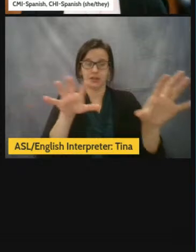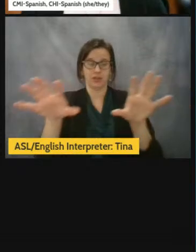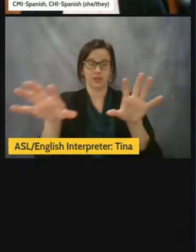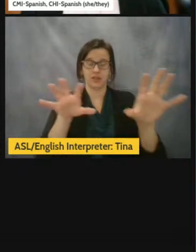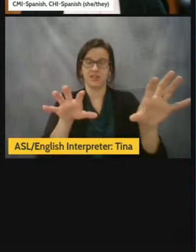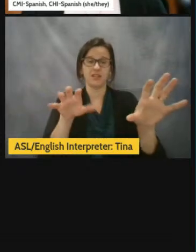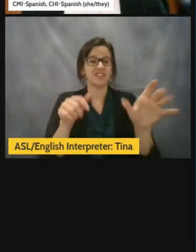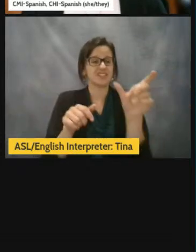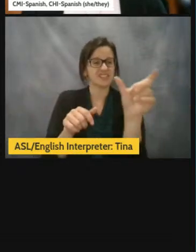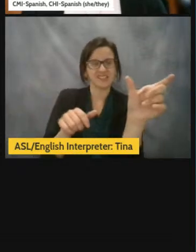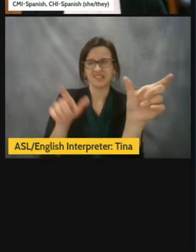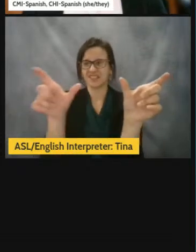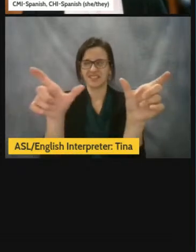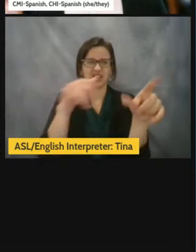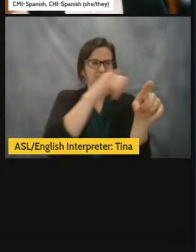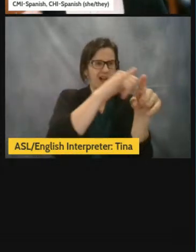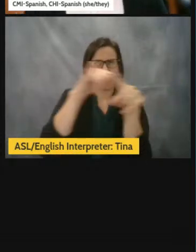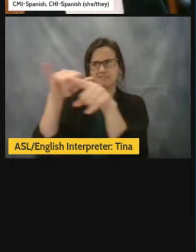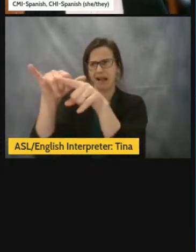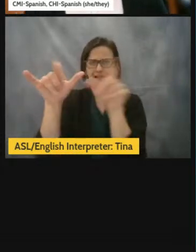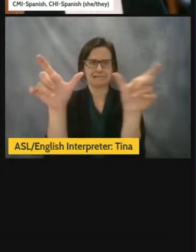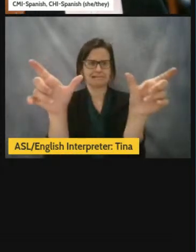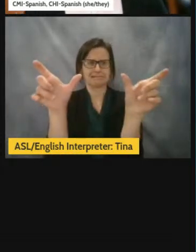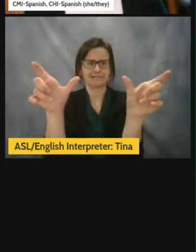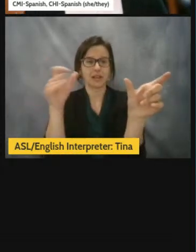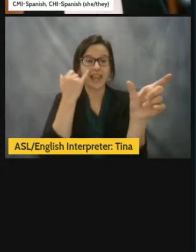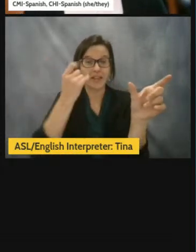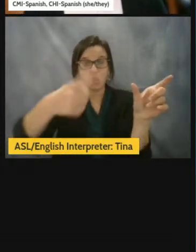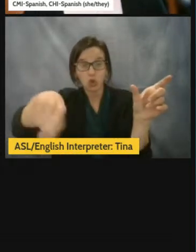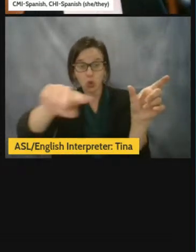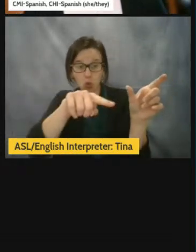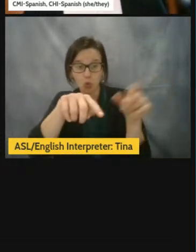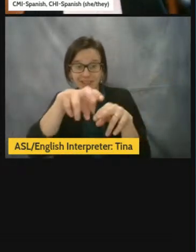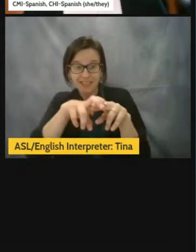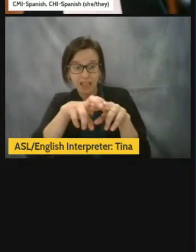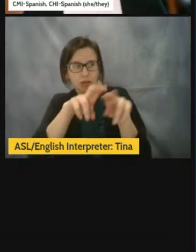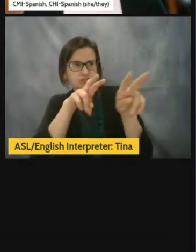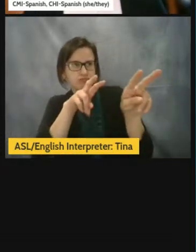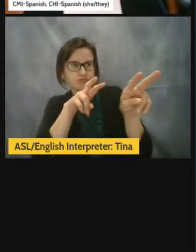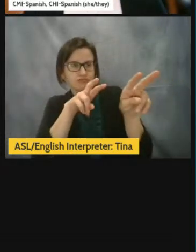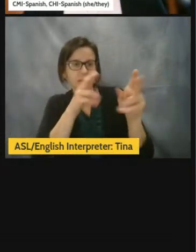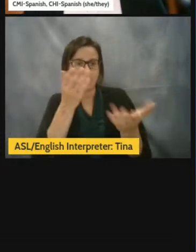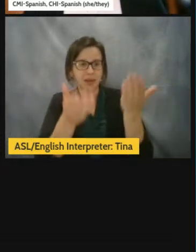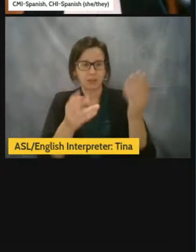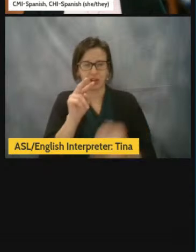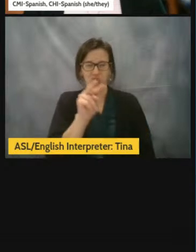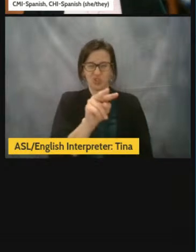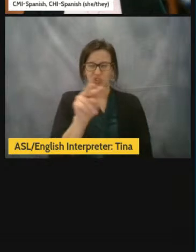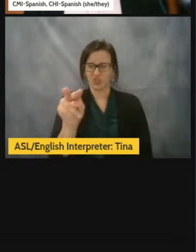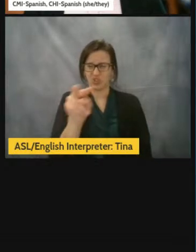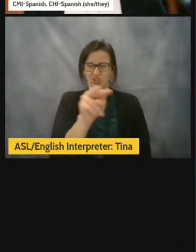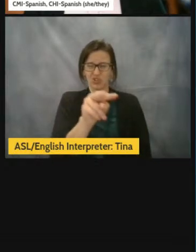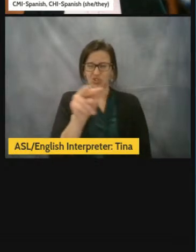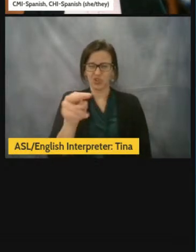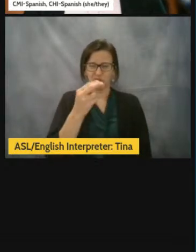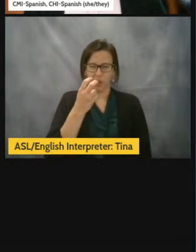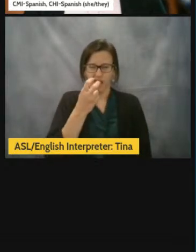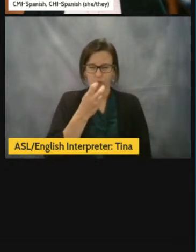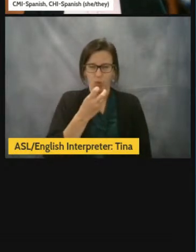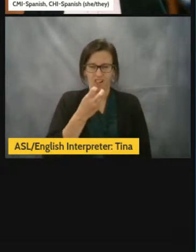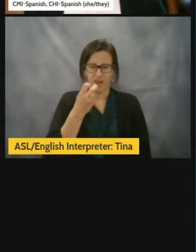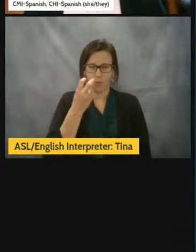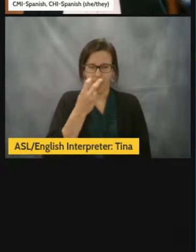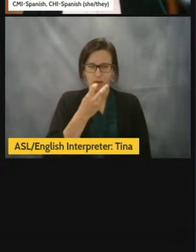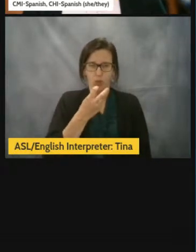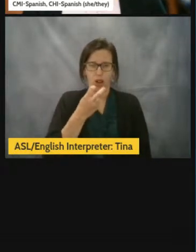words, y'all. Some people, I bet if you are sitting there right now, you might even be looking at these words and having a hard time pronouncing them because they're really that